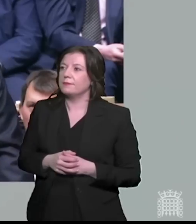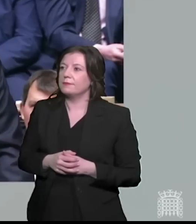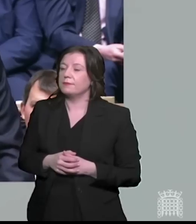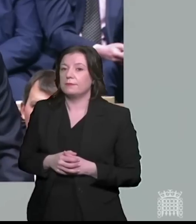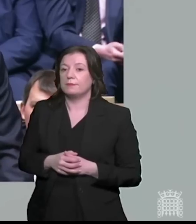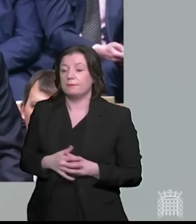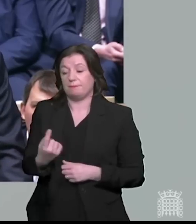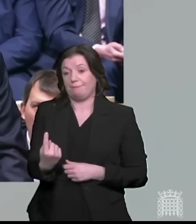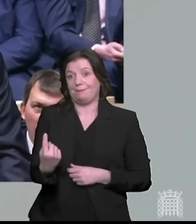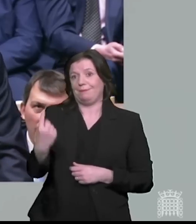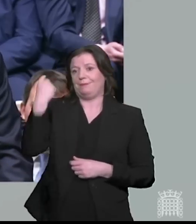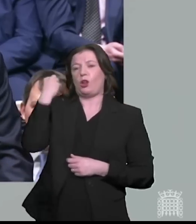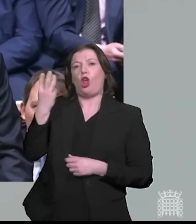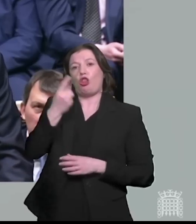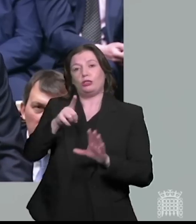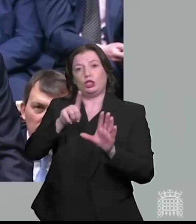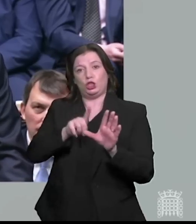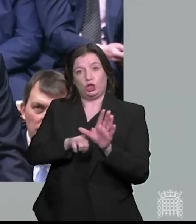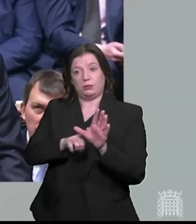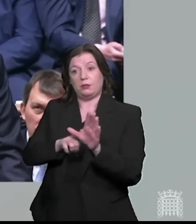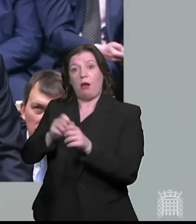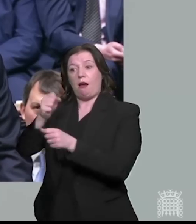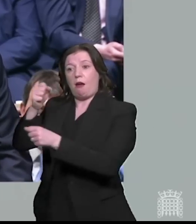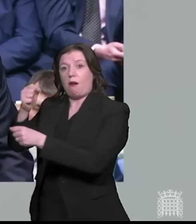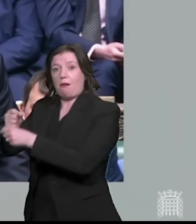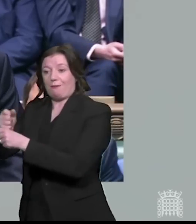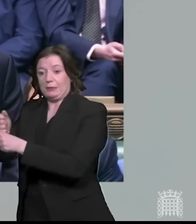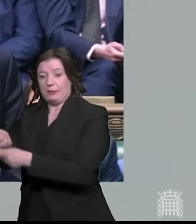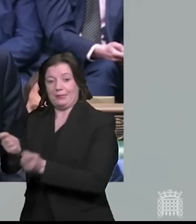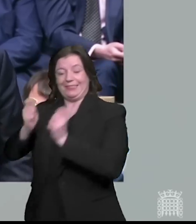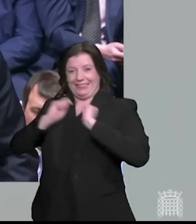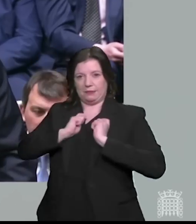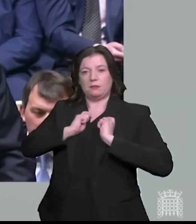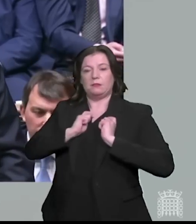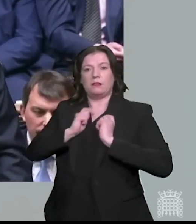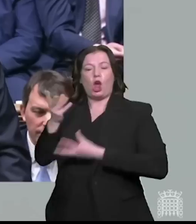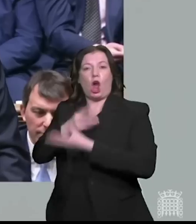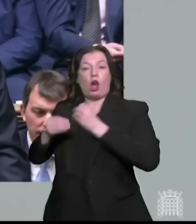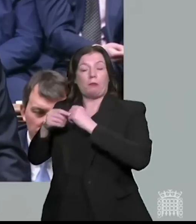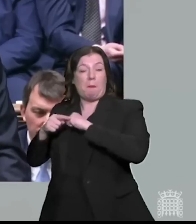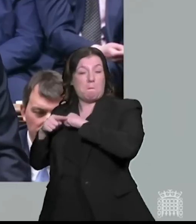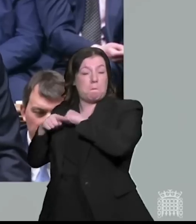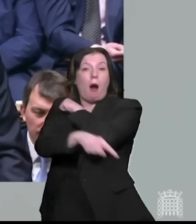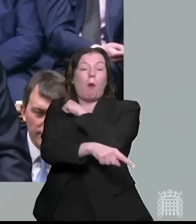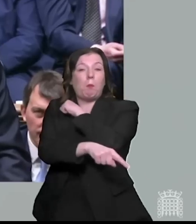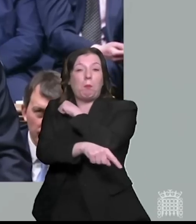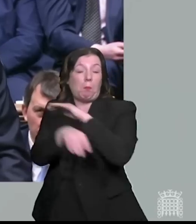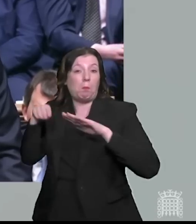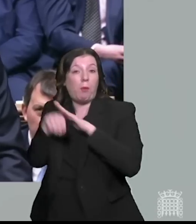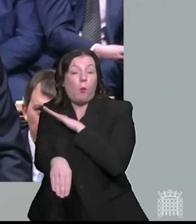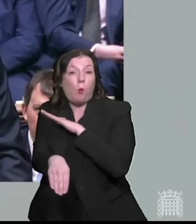"13 years ago, we inherited an economy that had crashed. But since